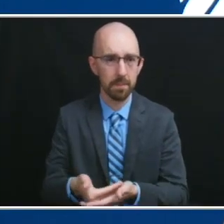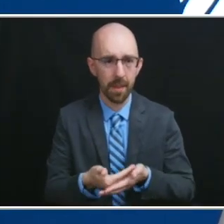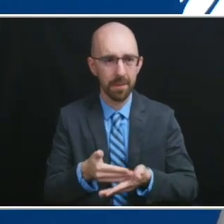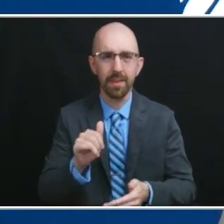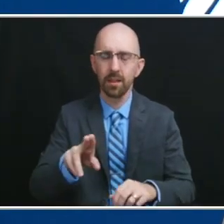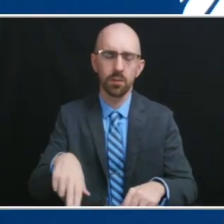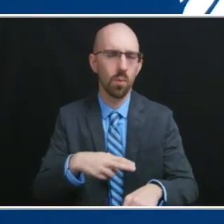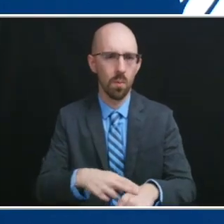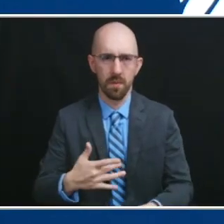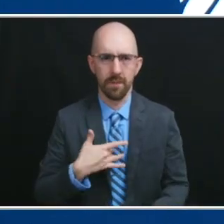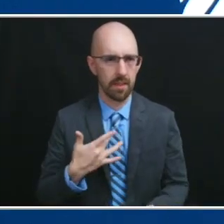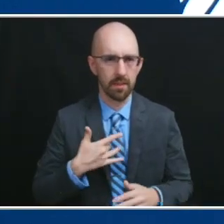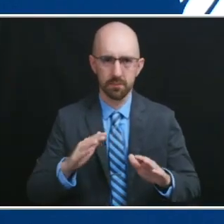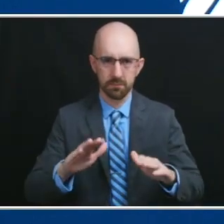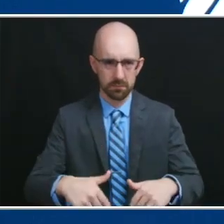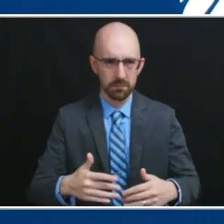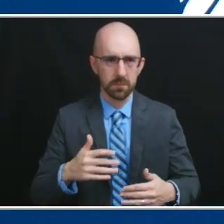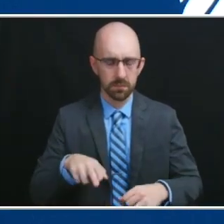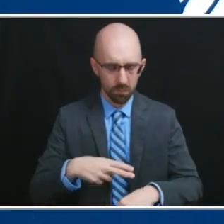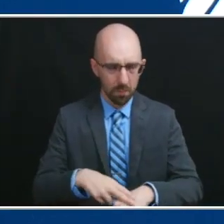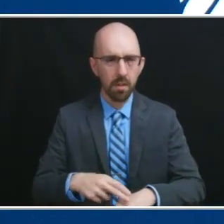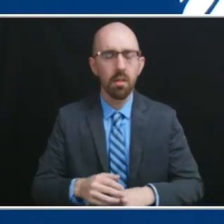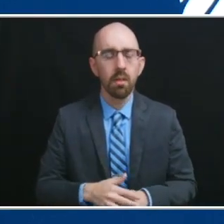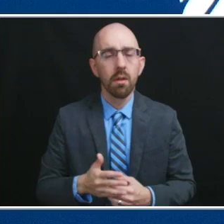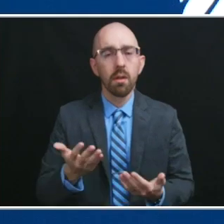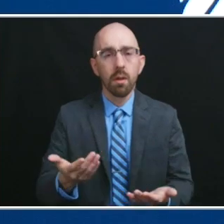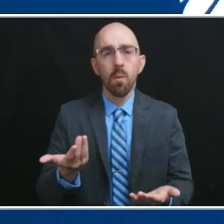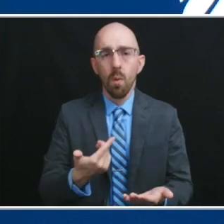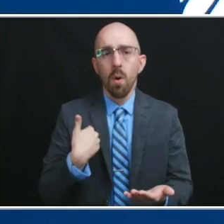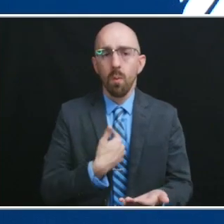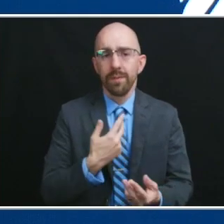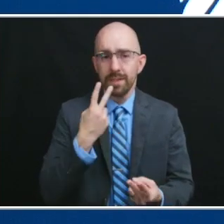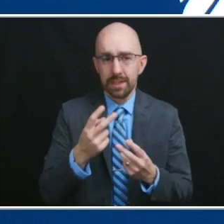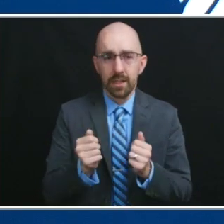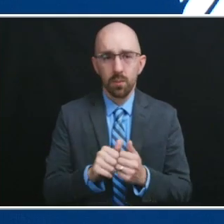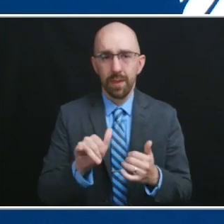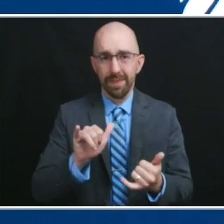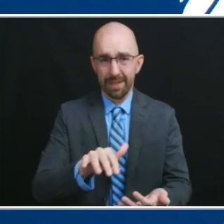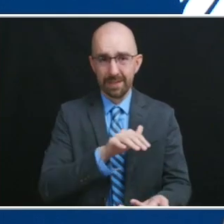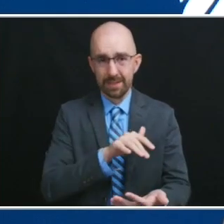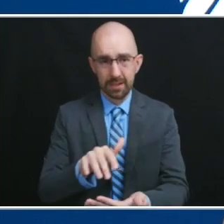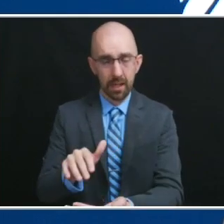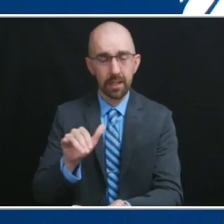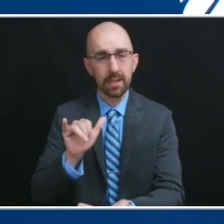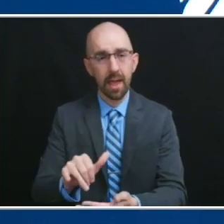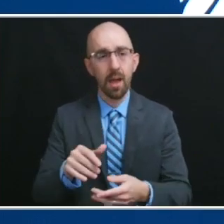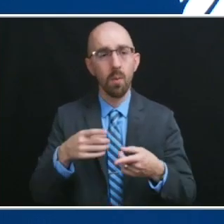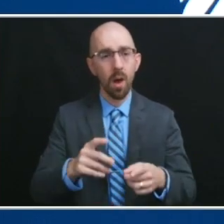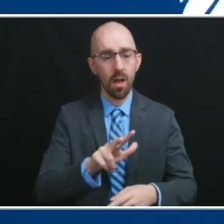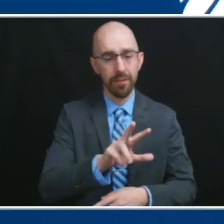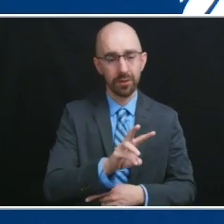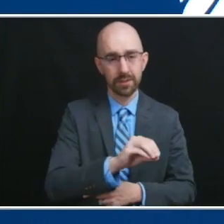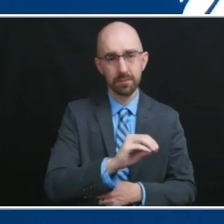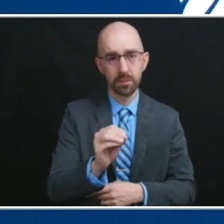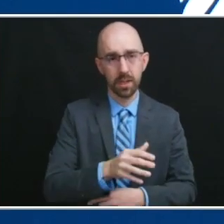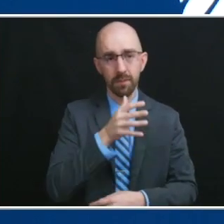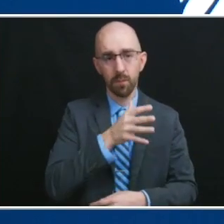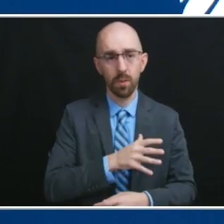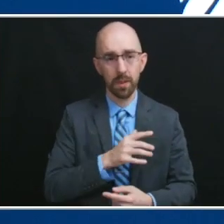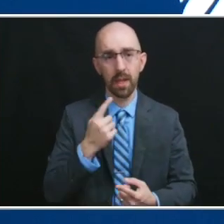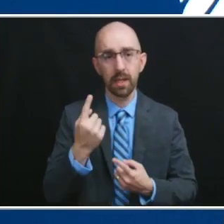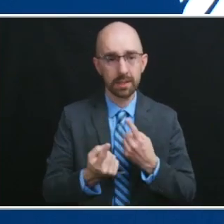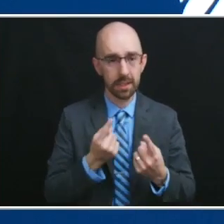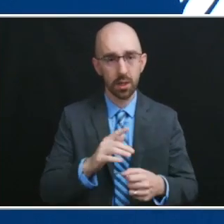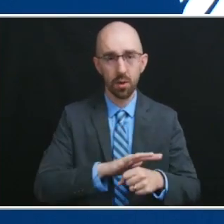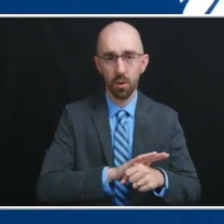feeling. But what we have seen with this study is that while 36% of women consider the COVID